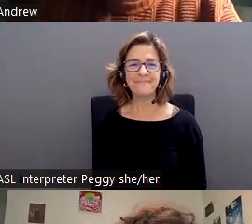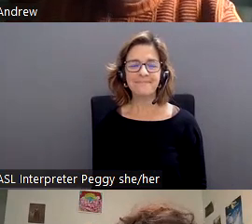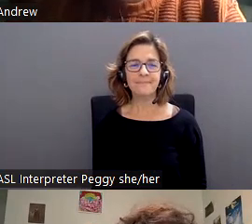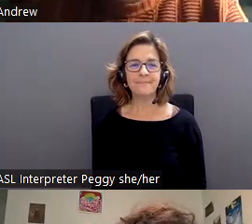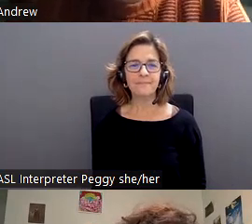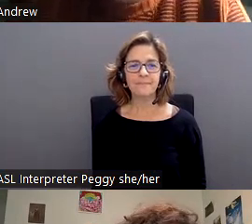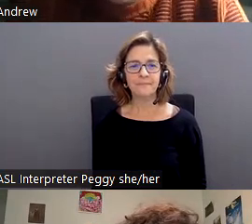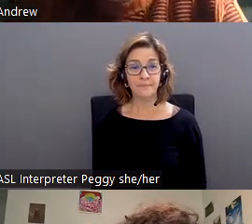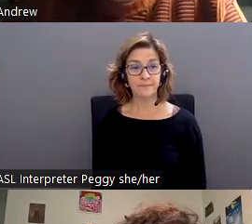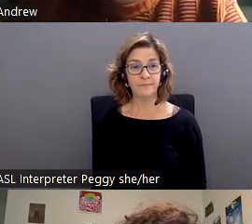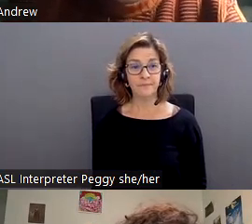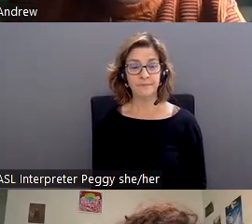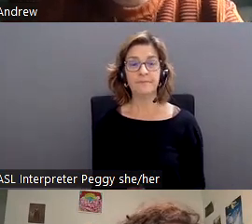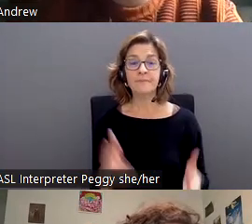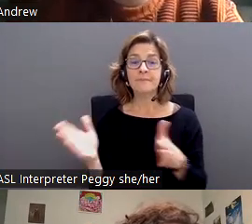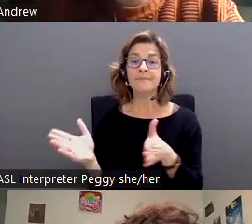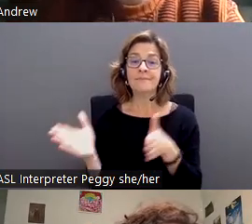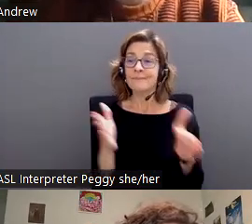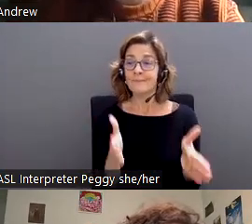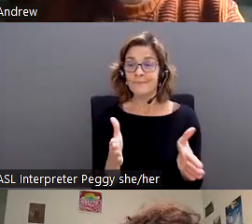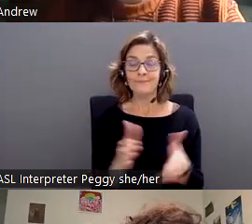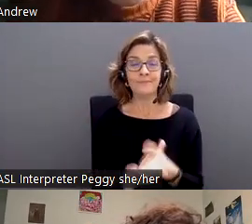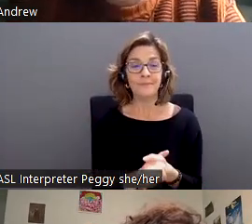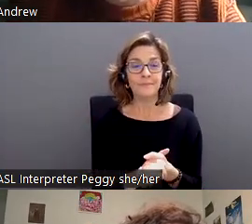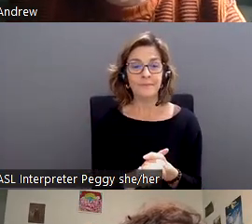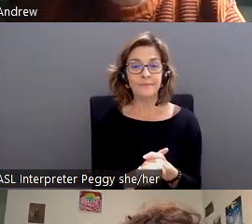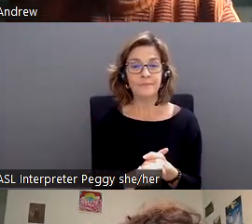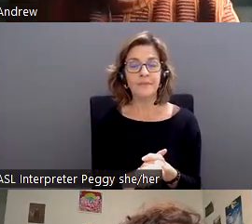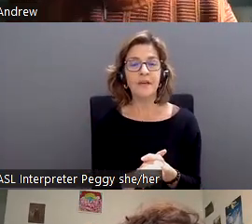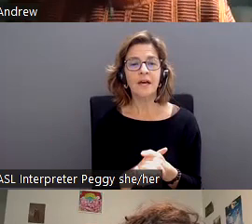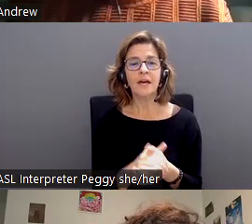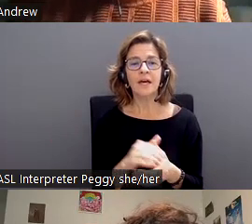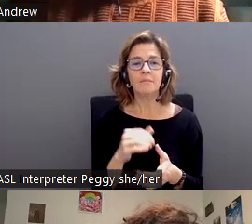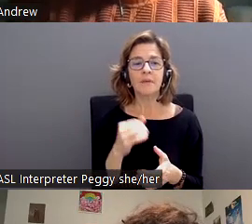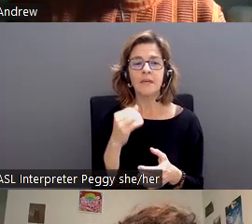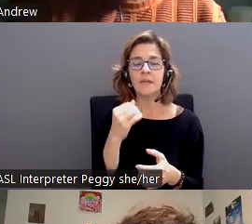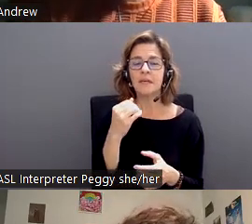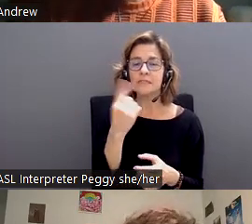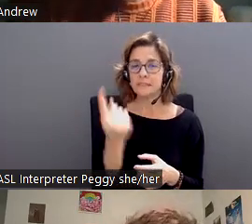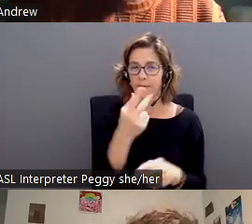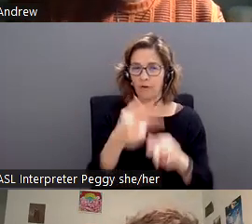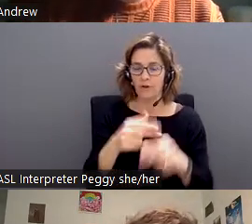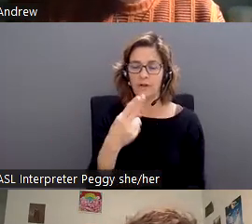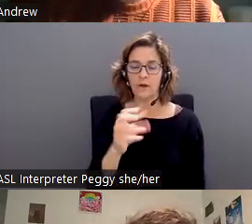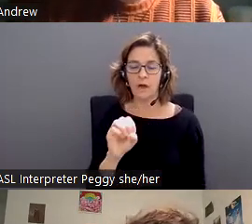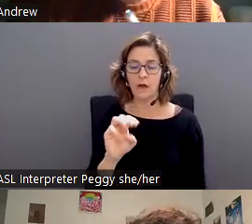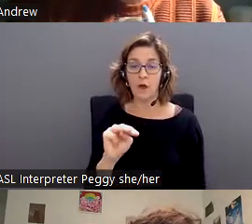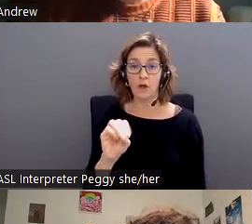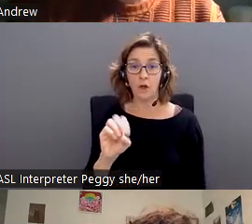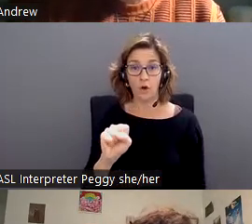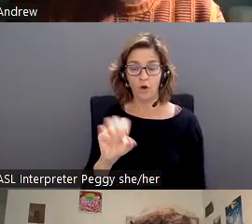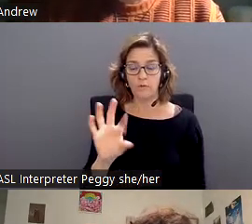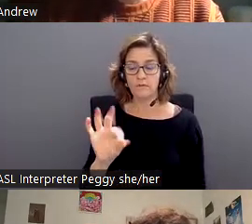So I'll just be talking now a bit about Homes First. So we're a large housing and